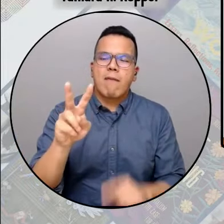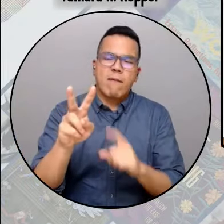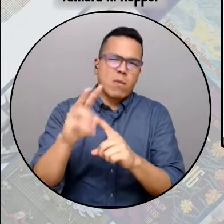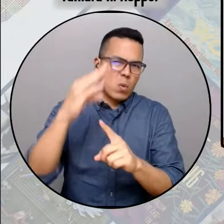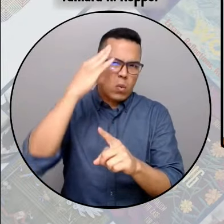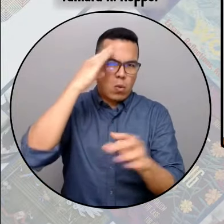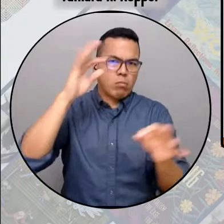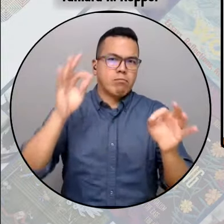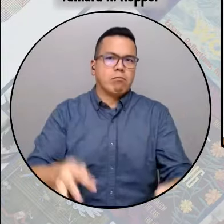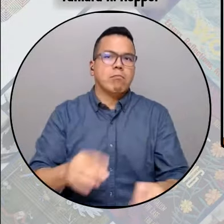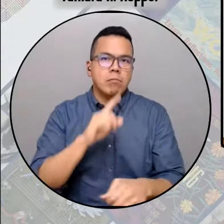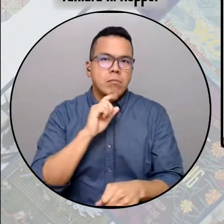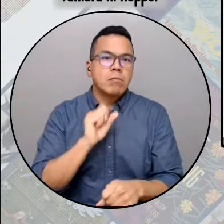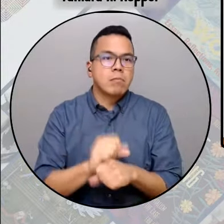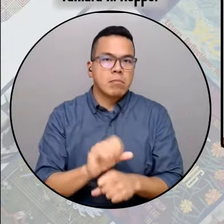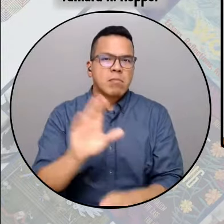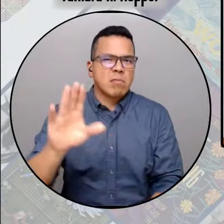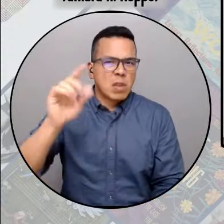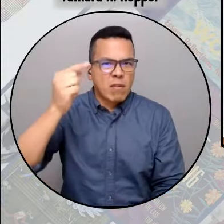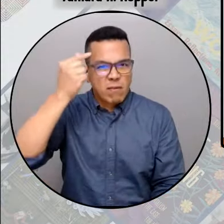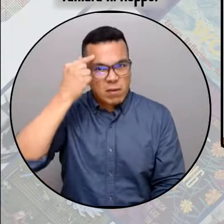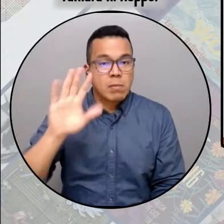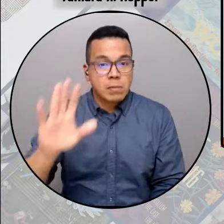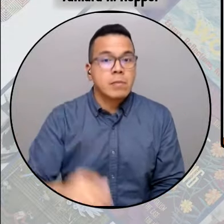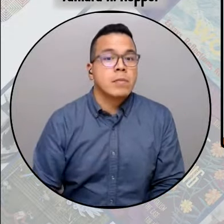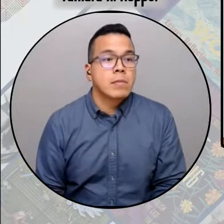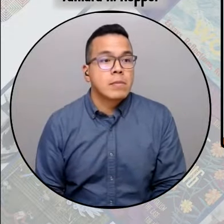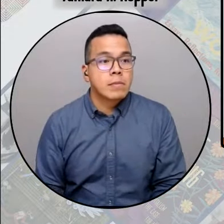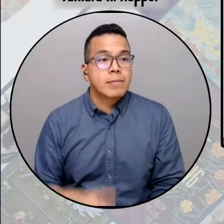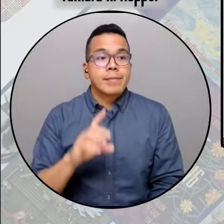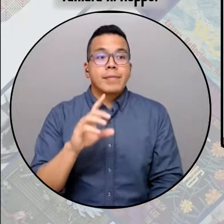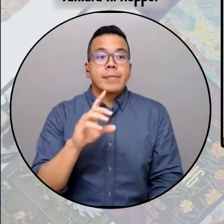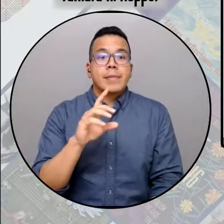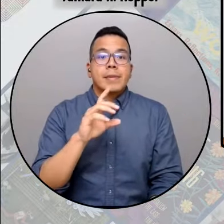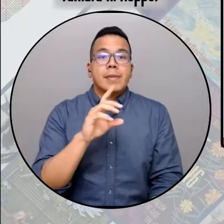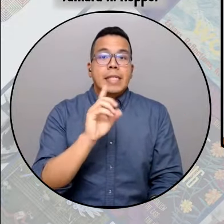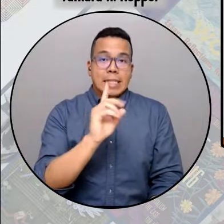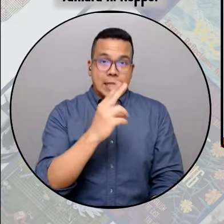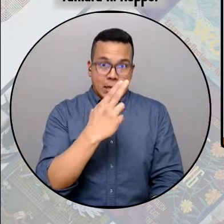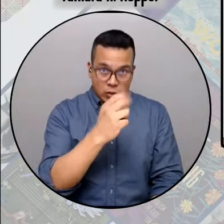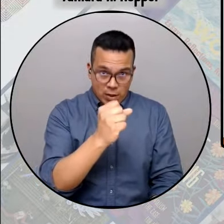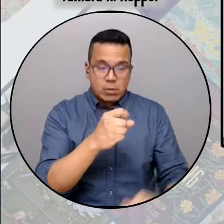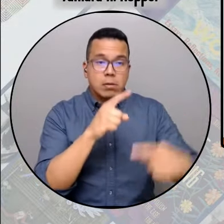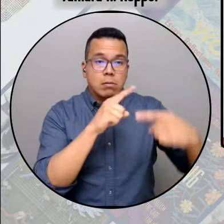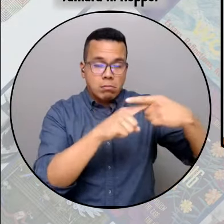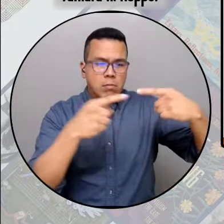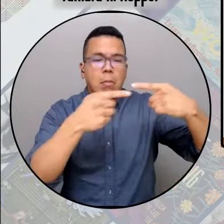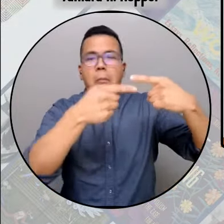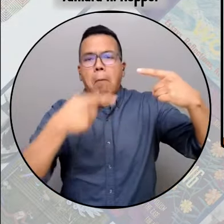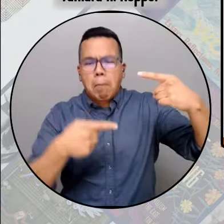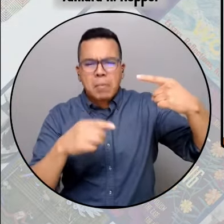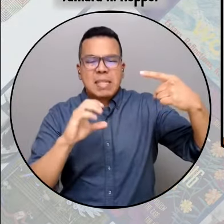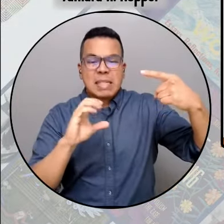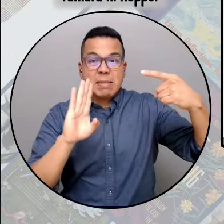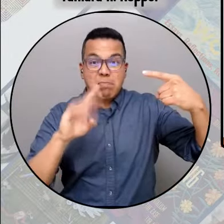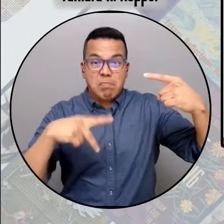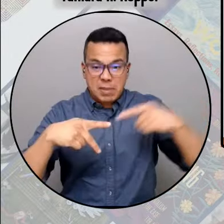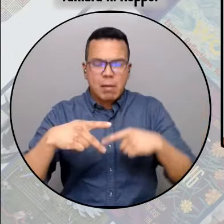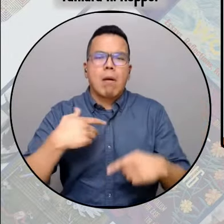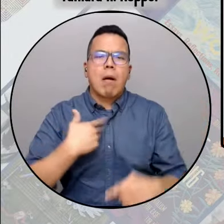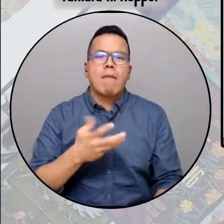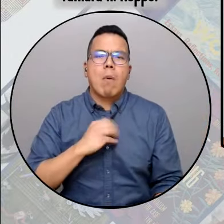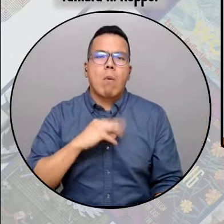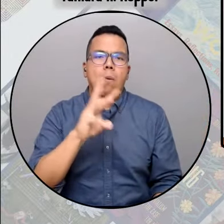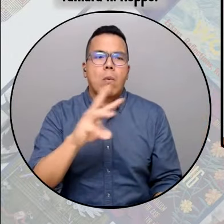Customs and Border Protection has its own website. And so here is where you would find kind of some of their